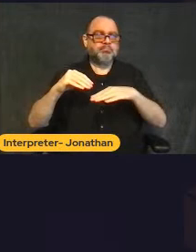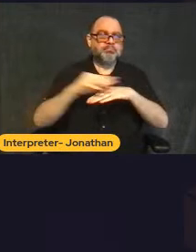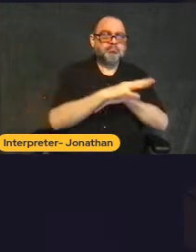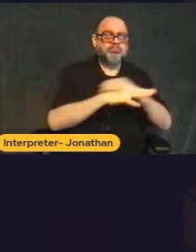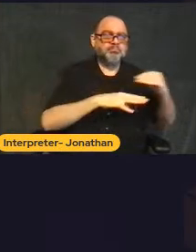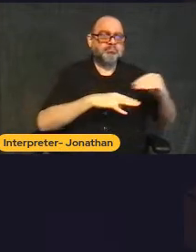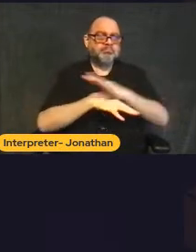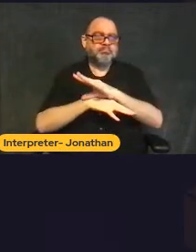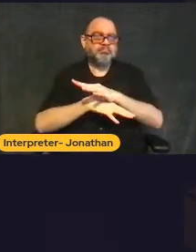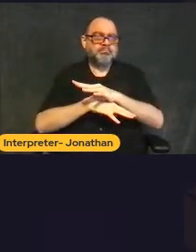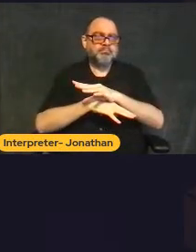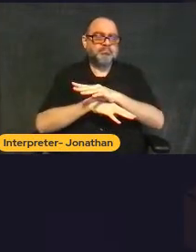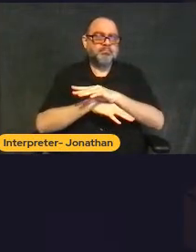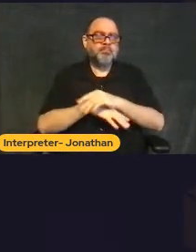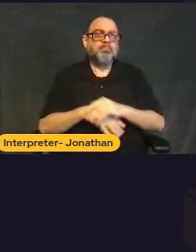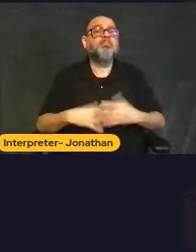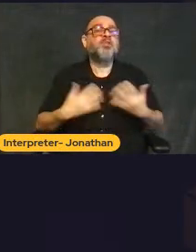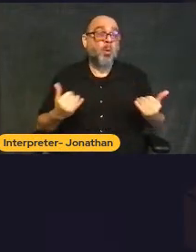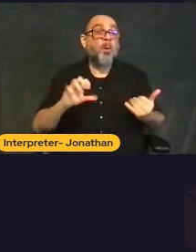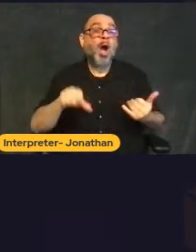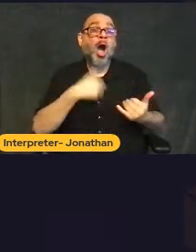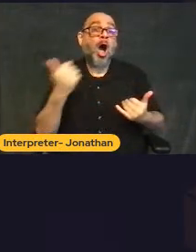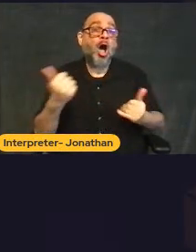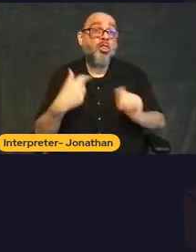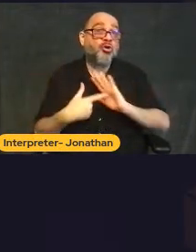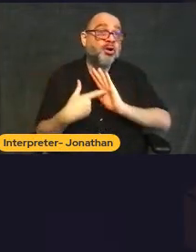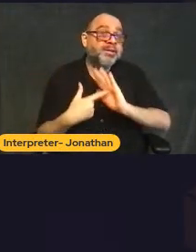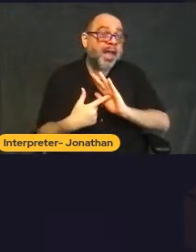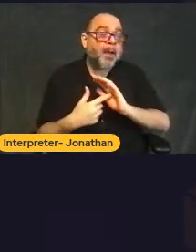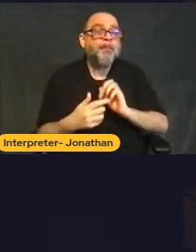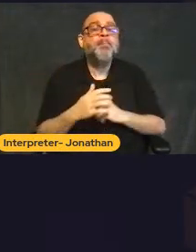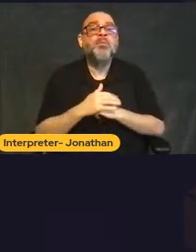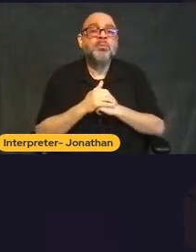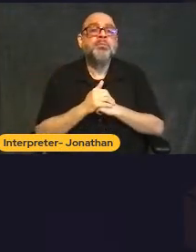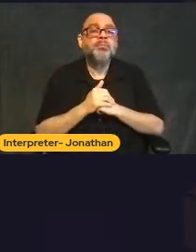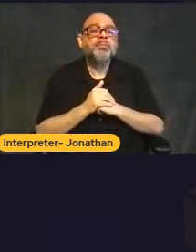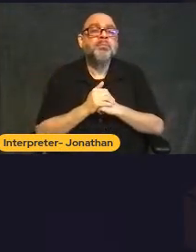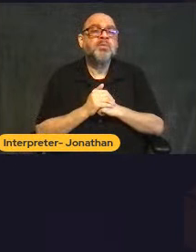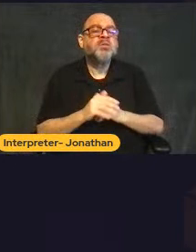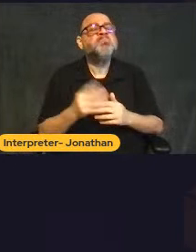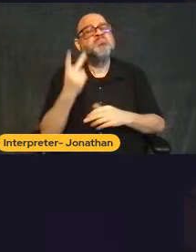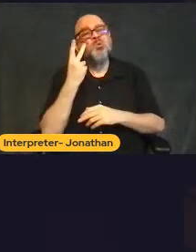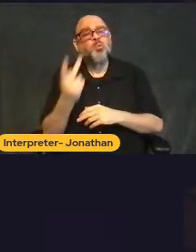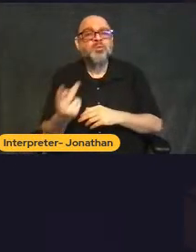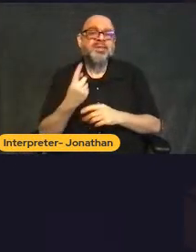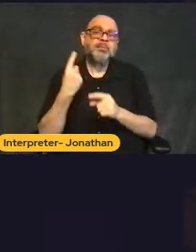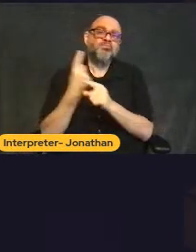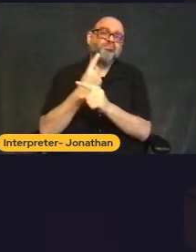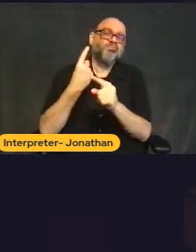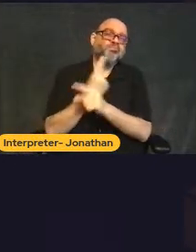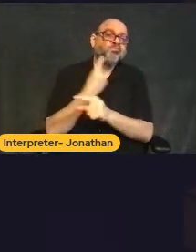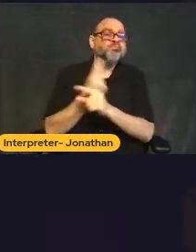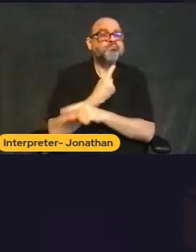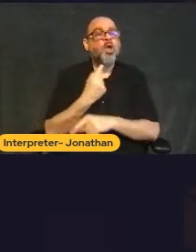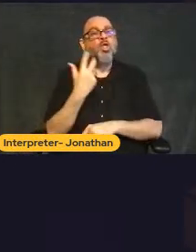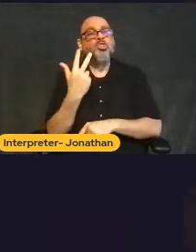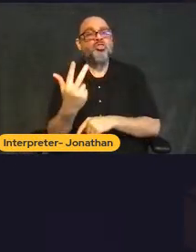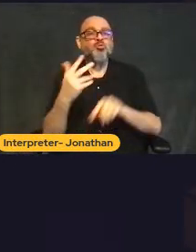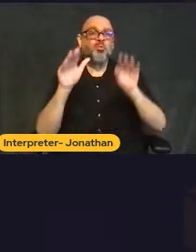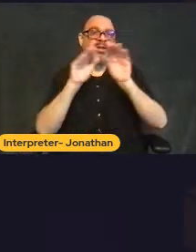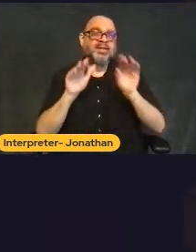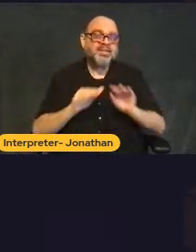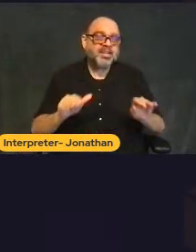Now, let's look at another example. So here we see a classic three-tier architecture with a